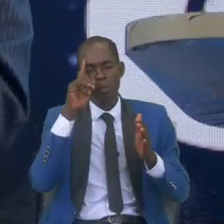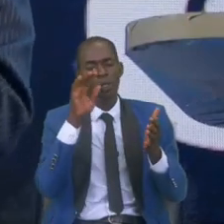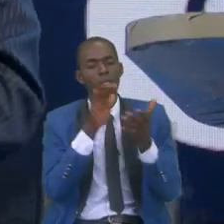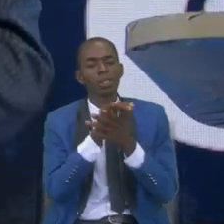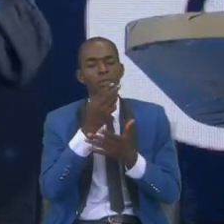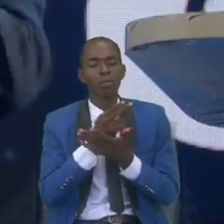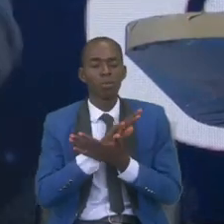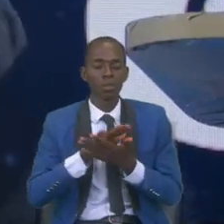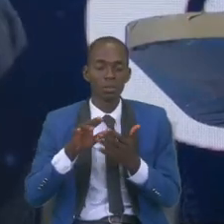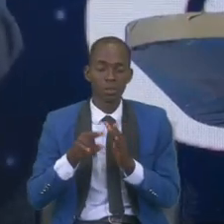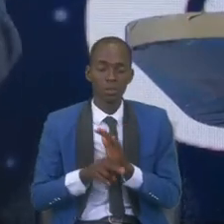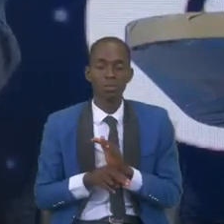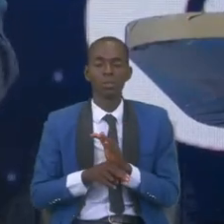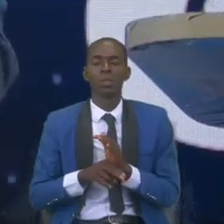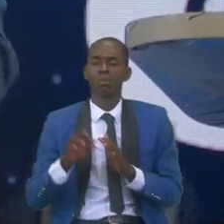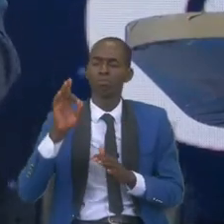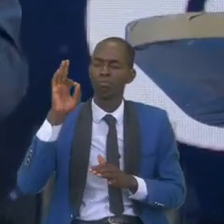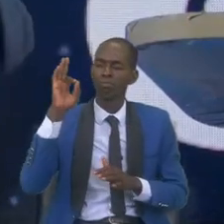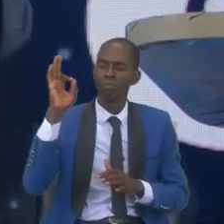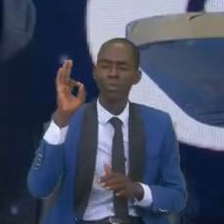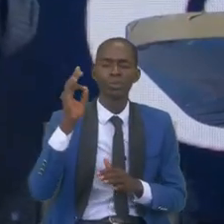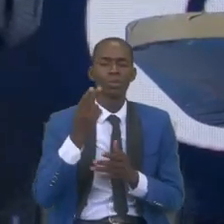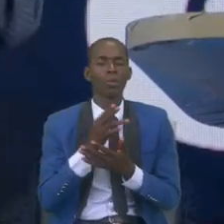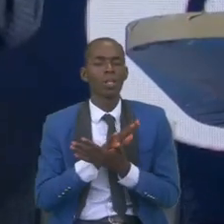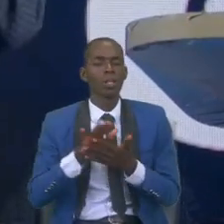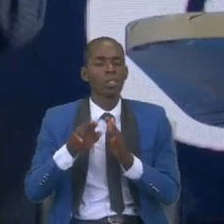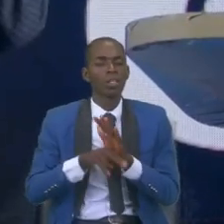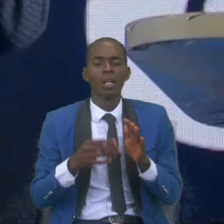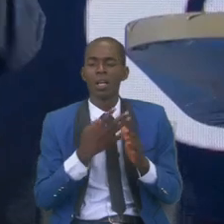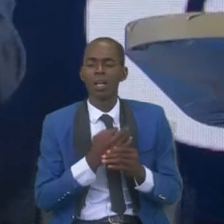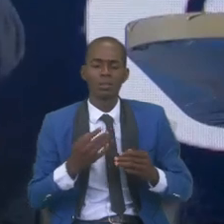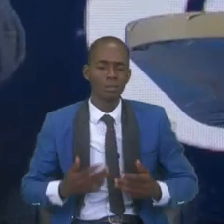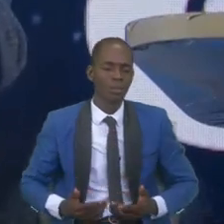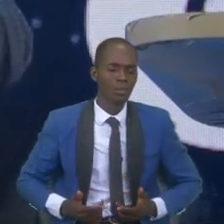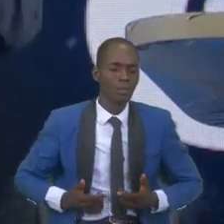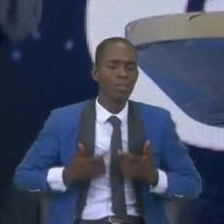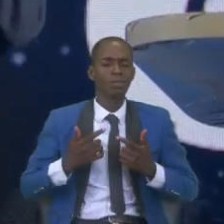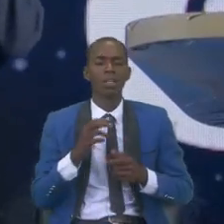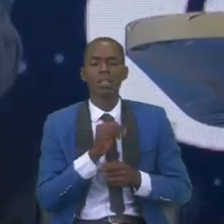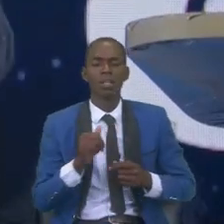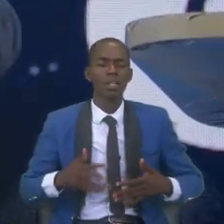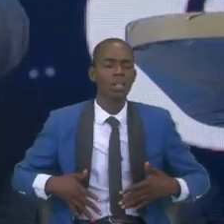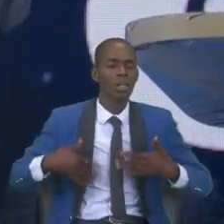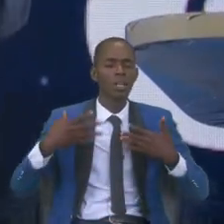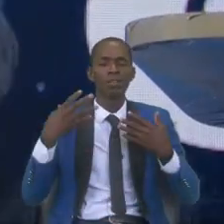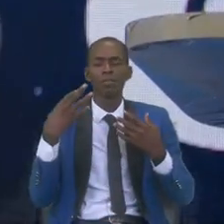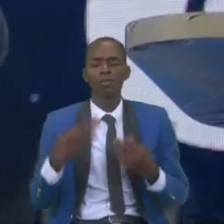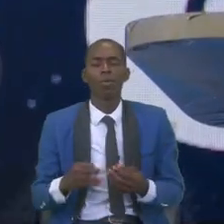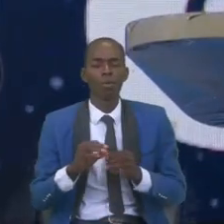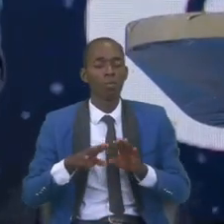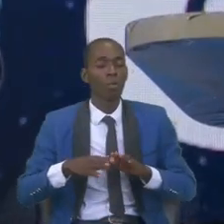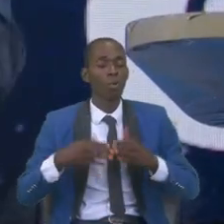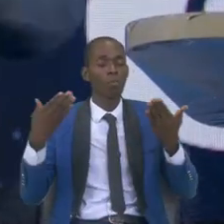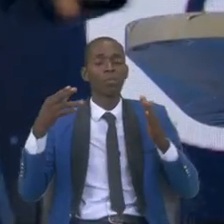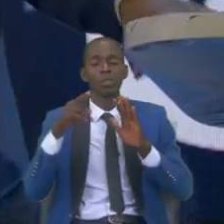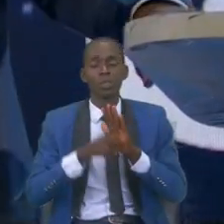holiness, preach holiness, and live a life of transparent holiness